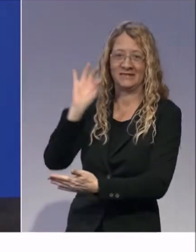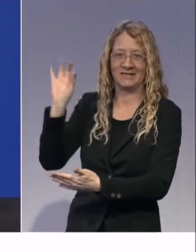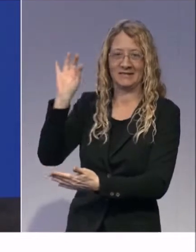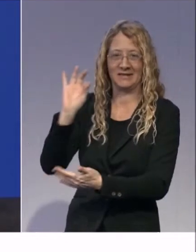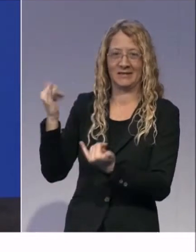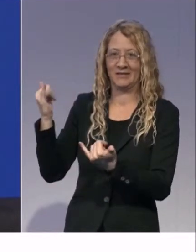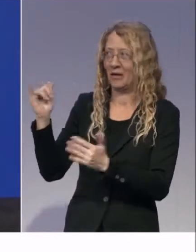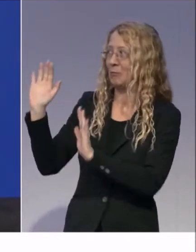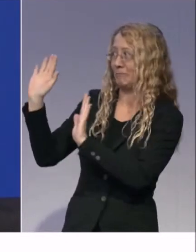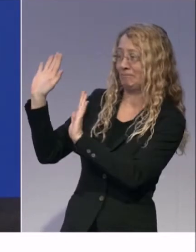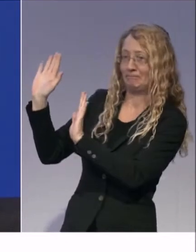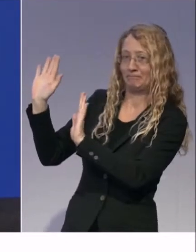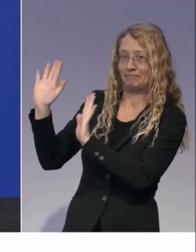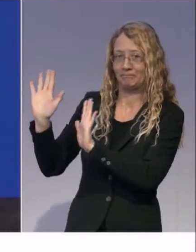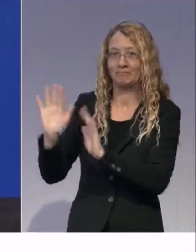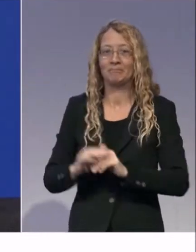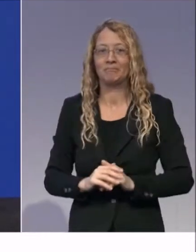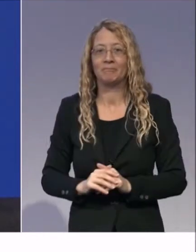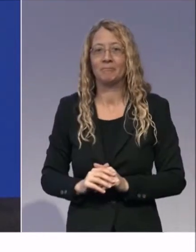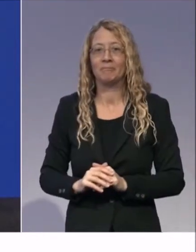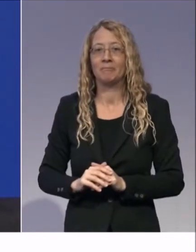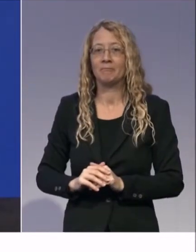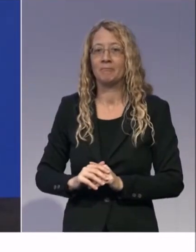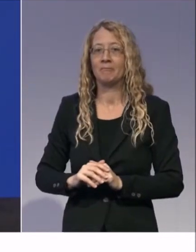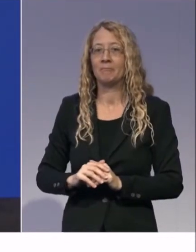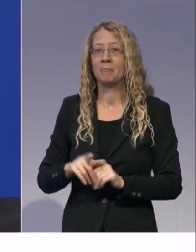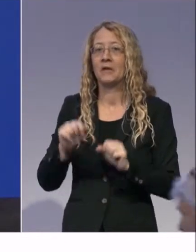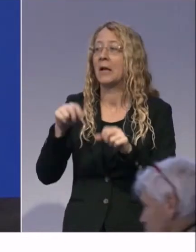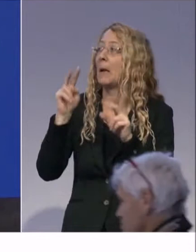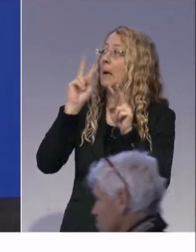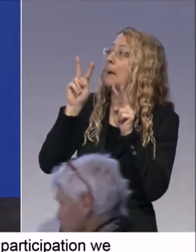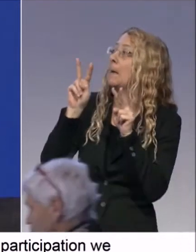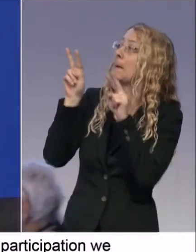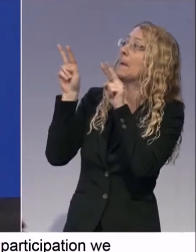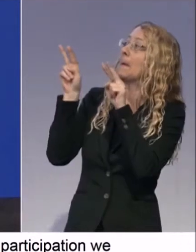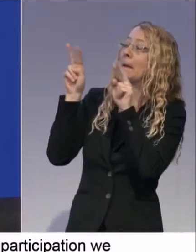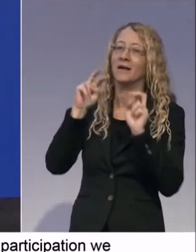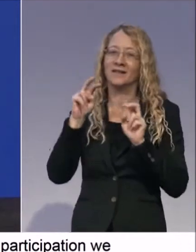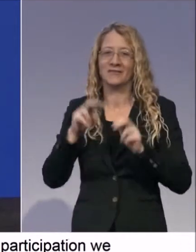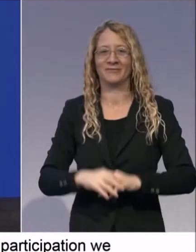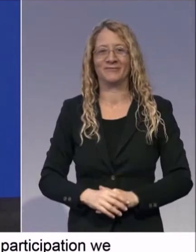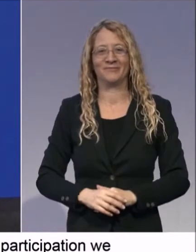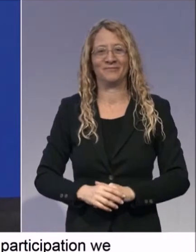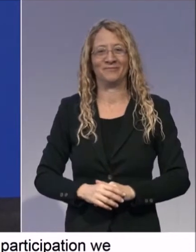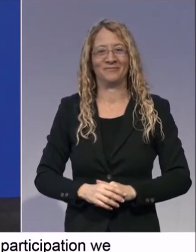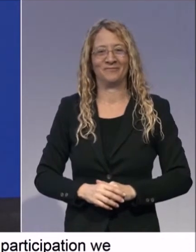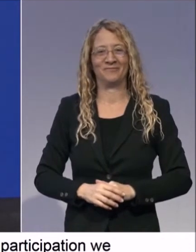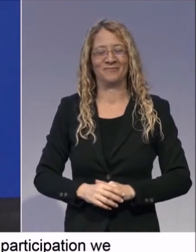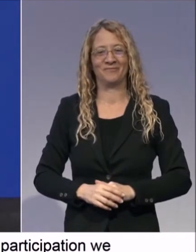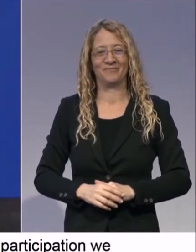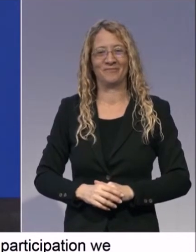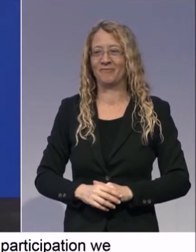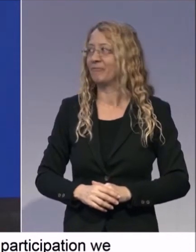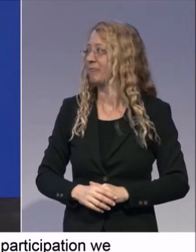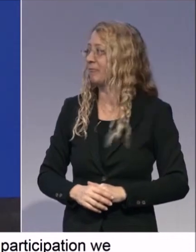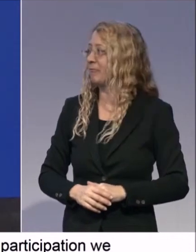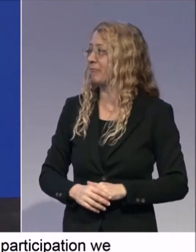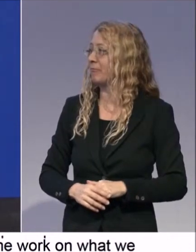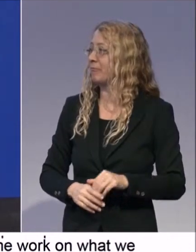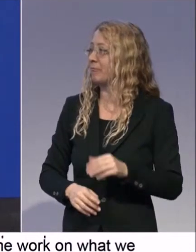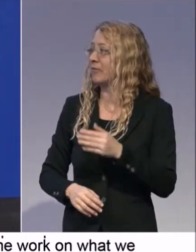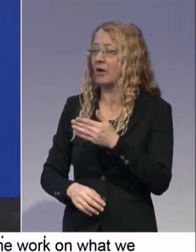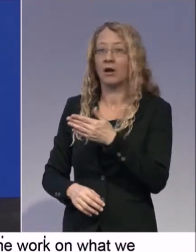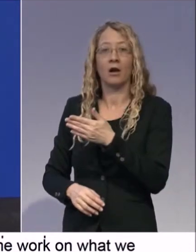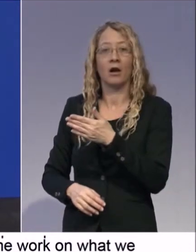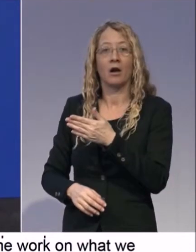there. You can also have a look afterwards. Over to you, Yoav. Please give us your background, where do you come from,